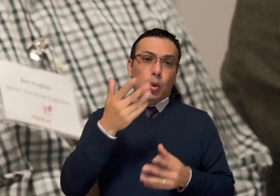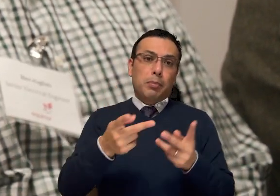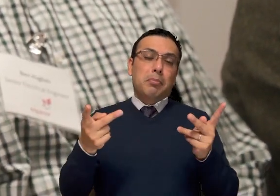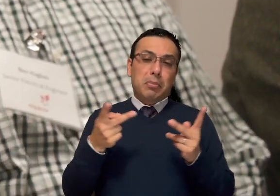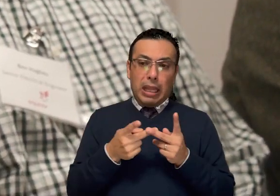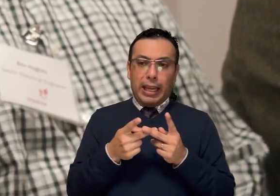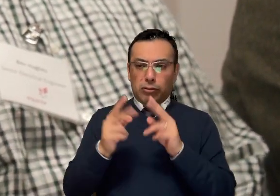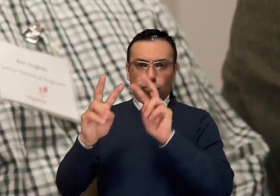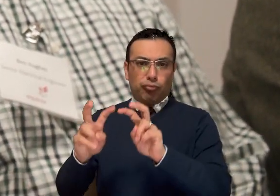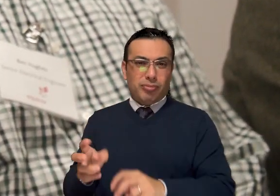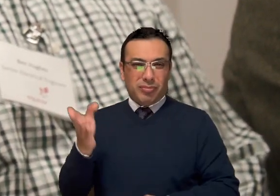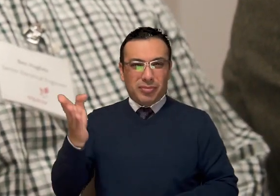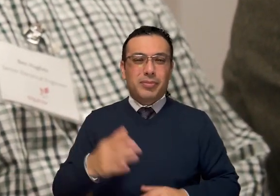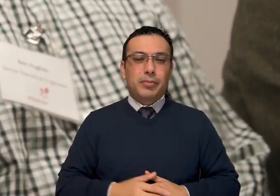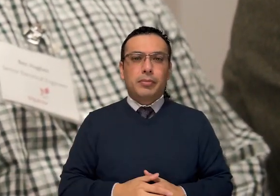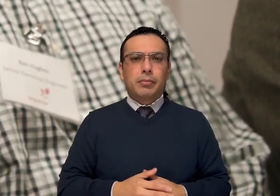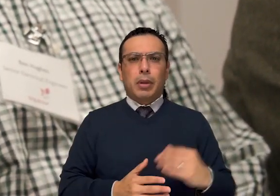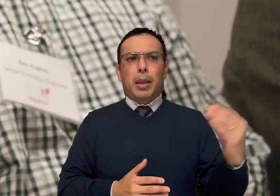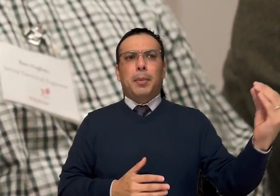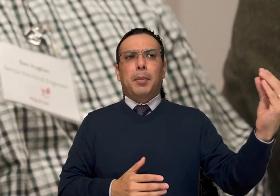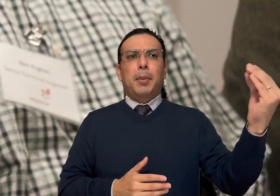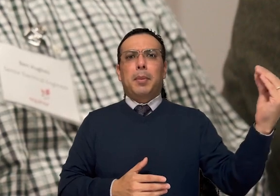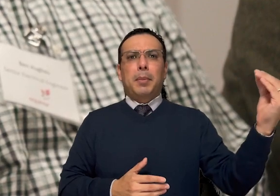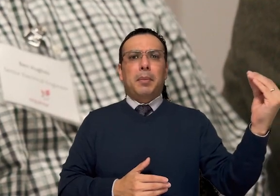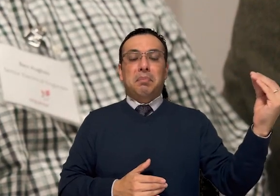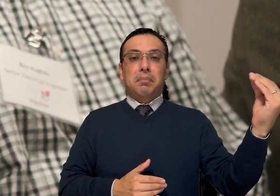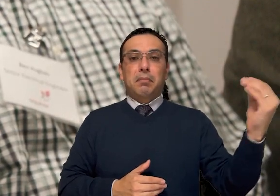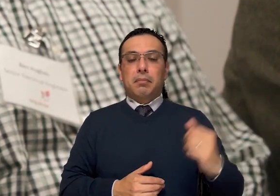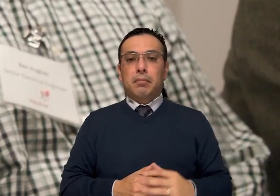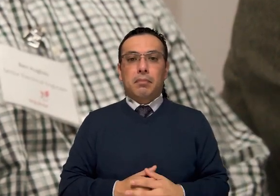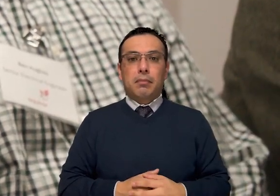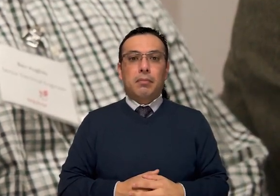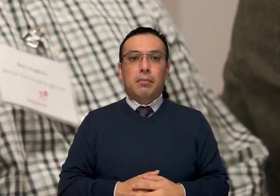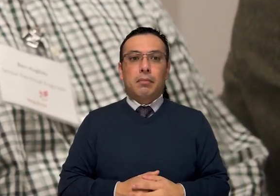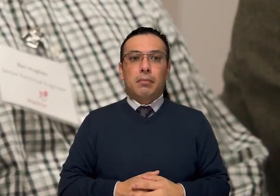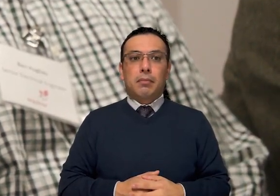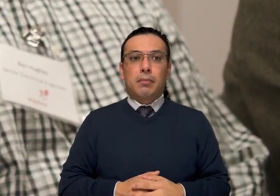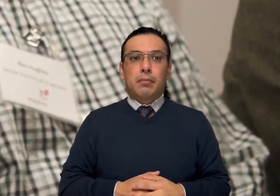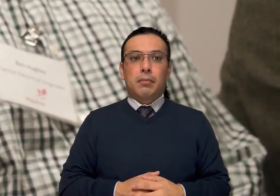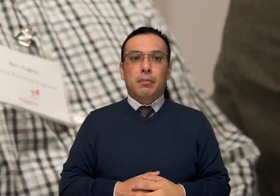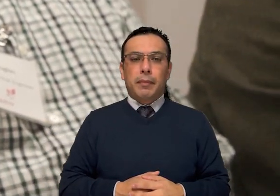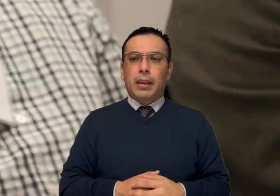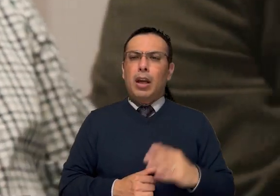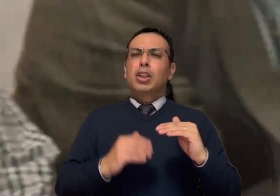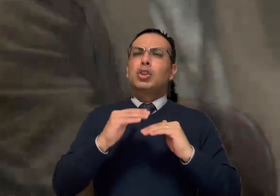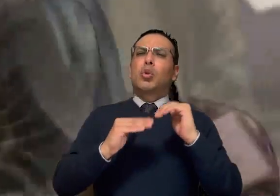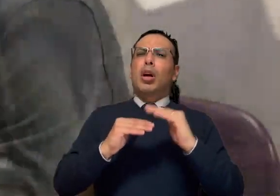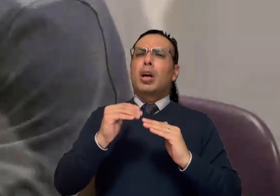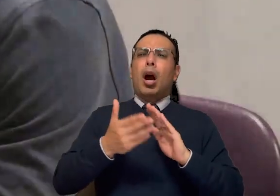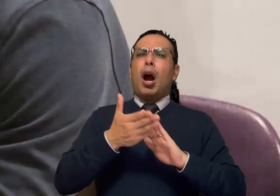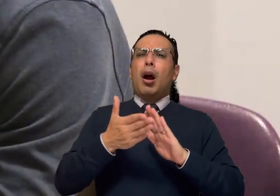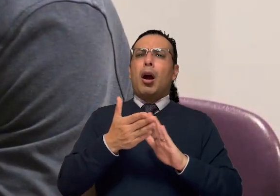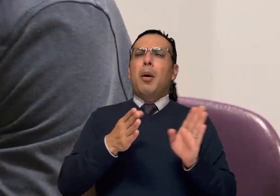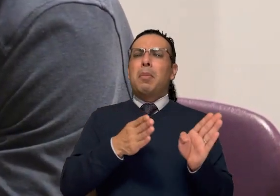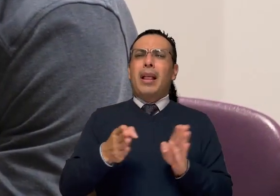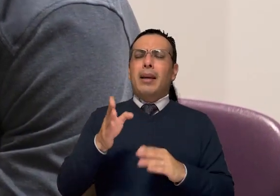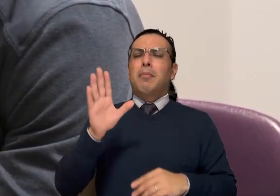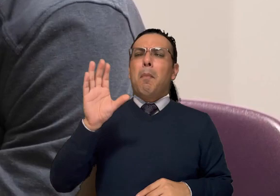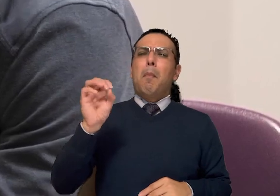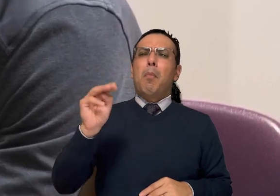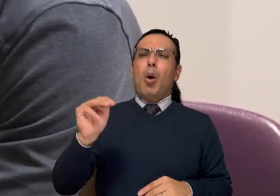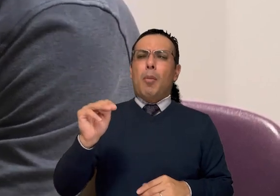the construction operations plan, that's public on the BOEM website. On BOEM's website, the Bureau of Ocean Energy Management, it's all public